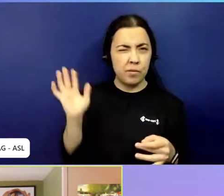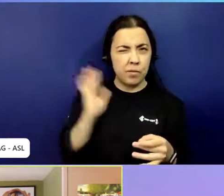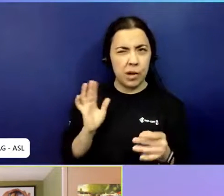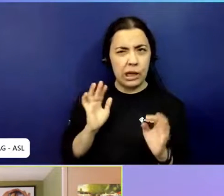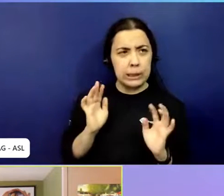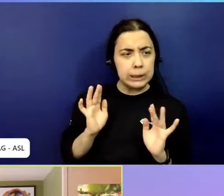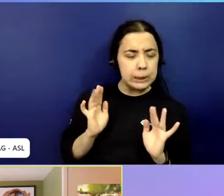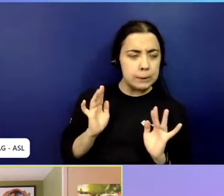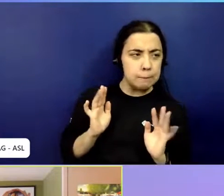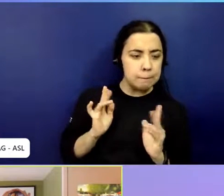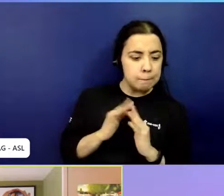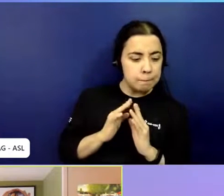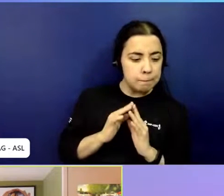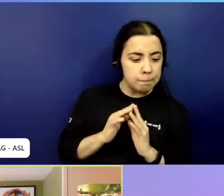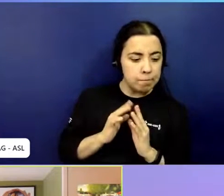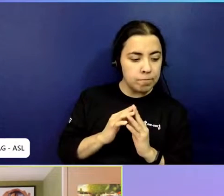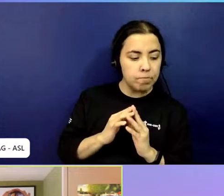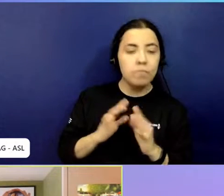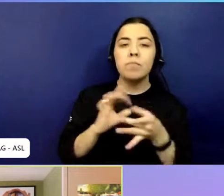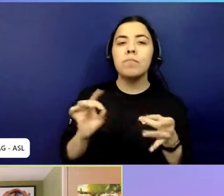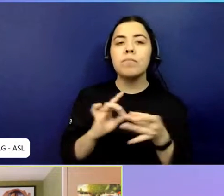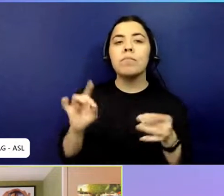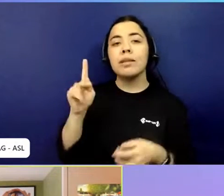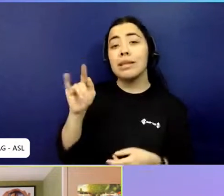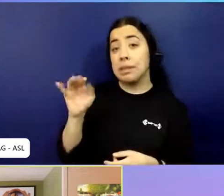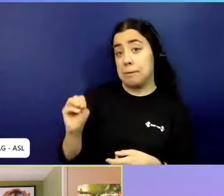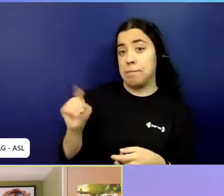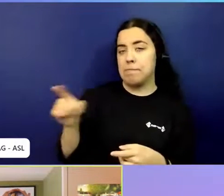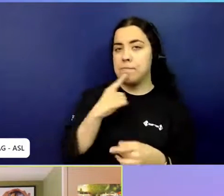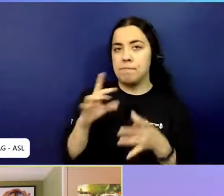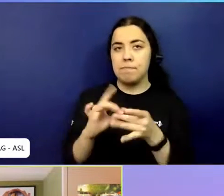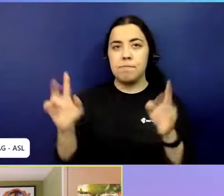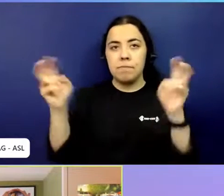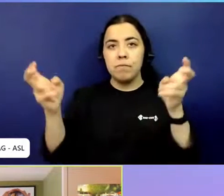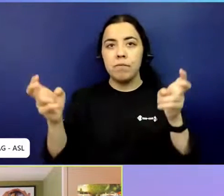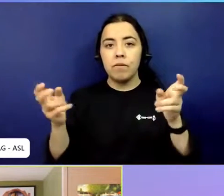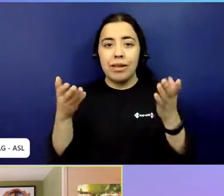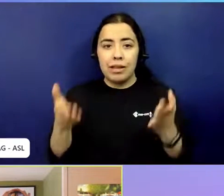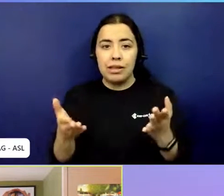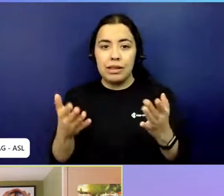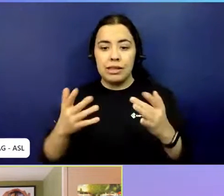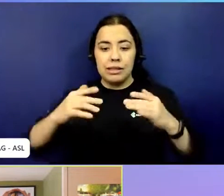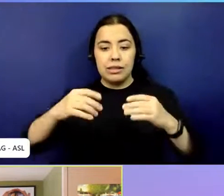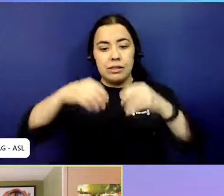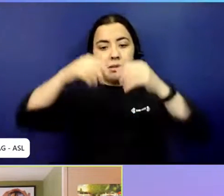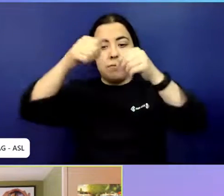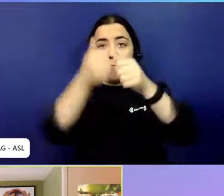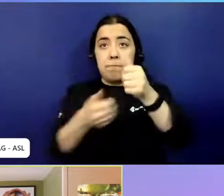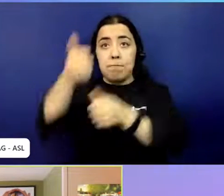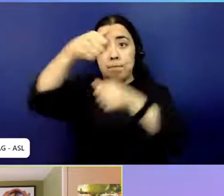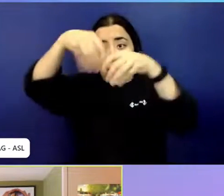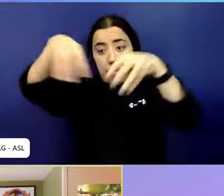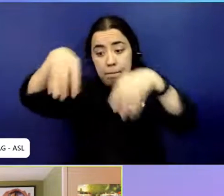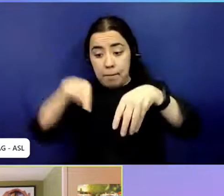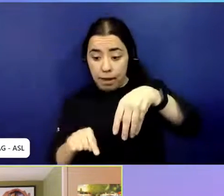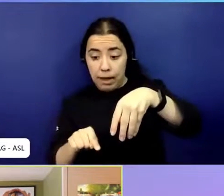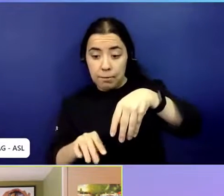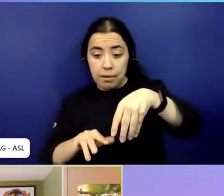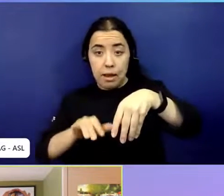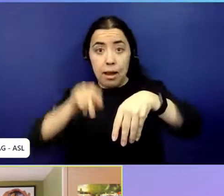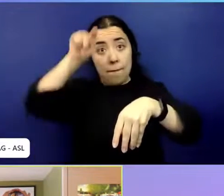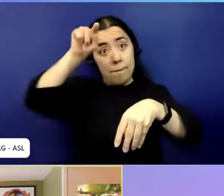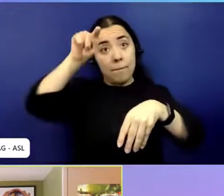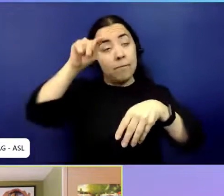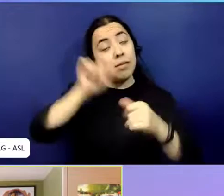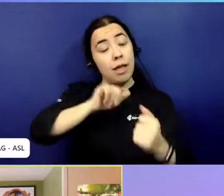the comment from Kim of this bottom-up approach would work really well in my environment where folks have a lot of ideas on